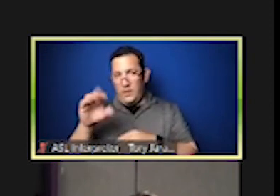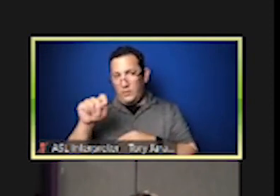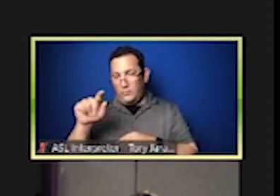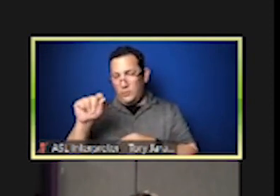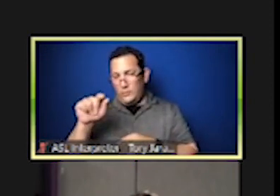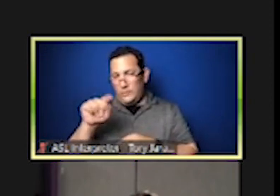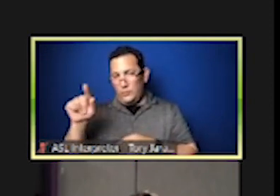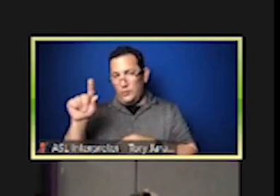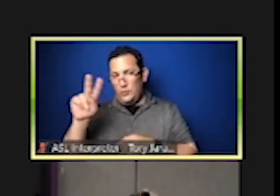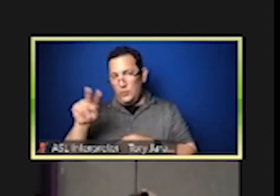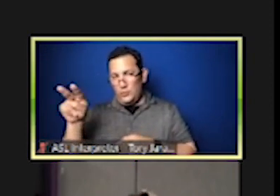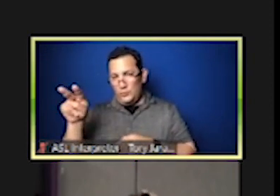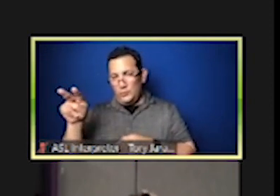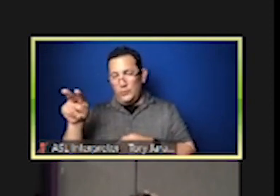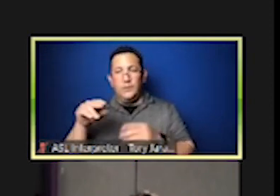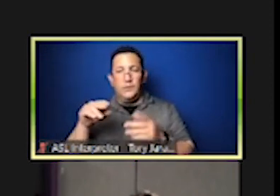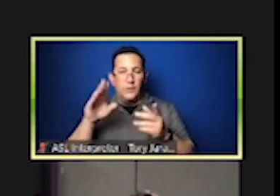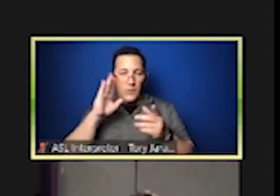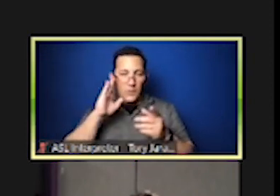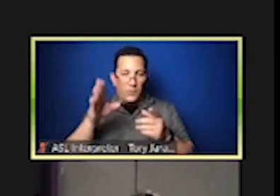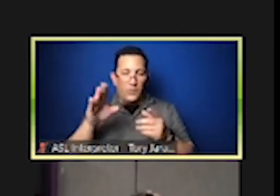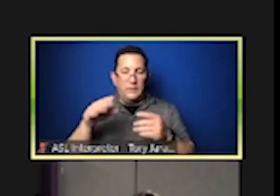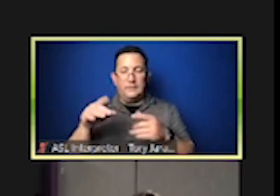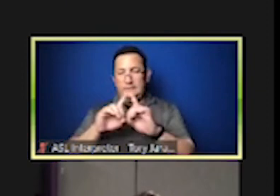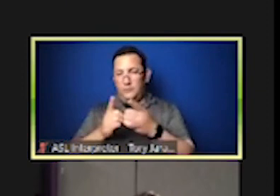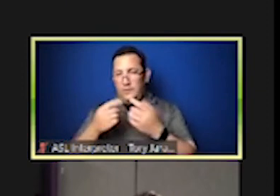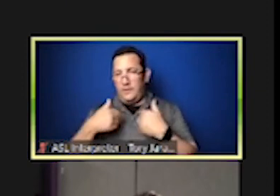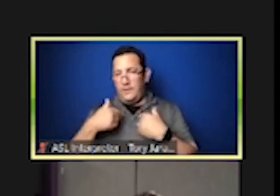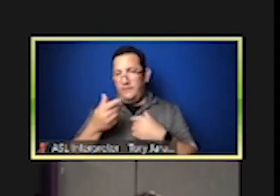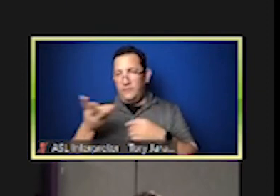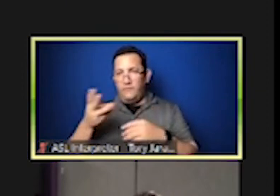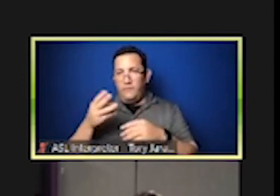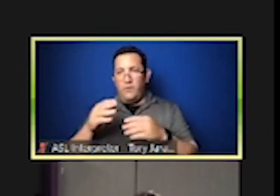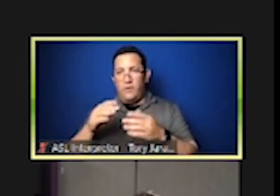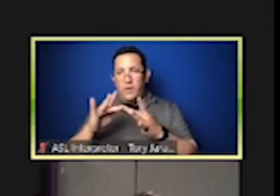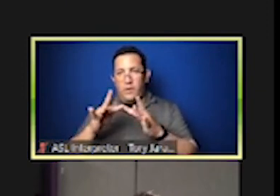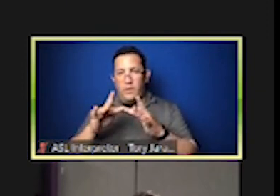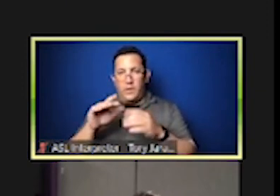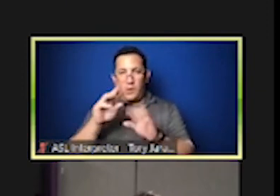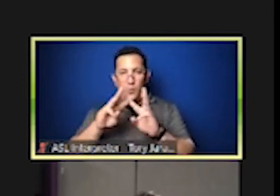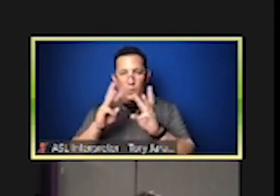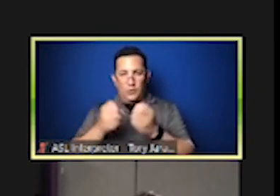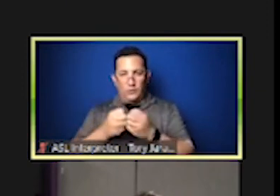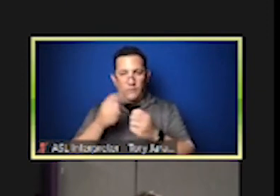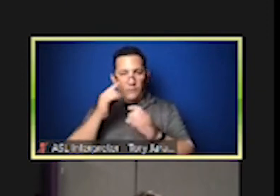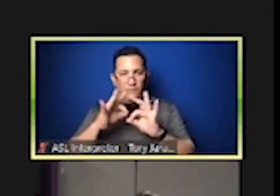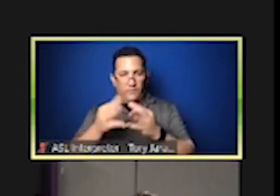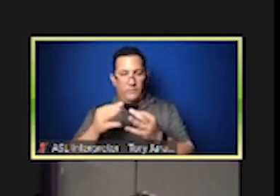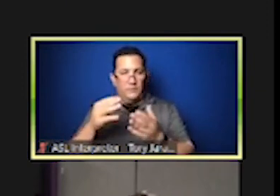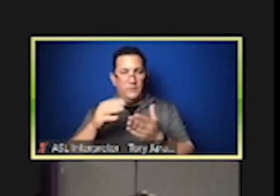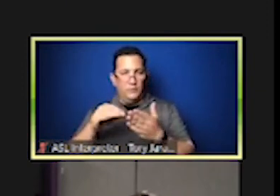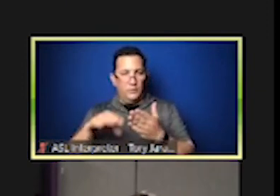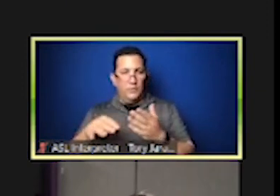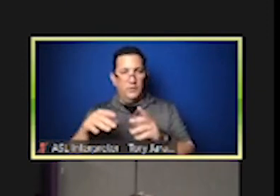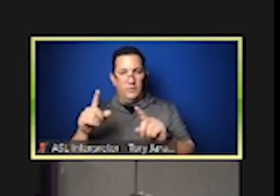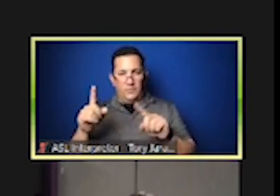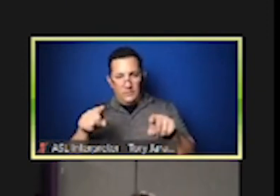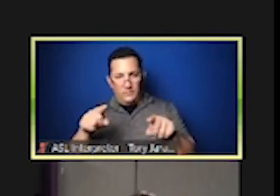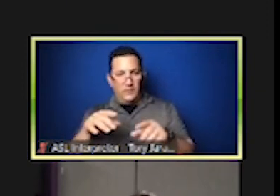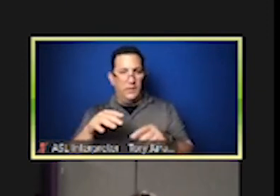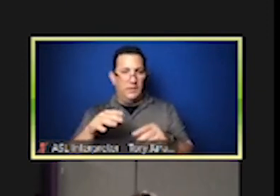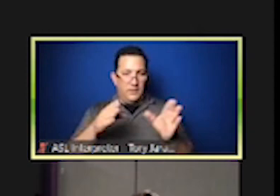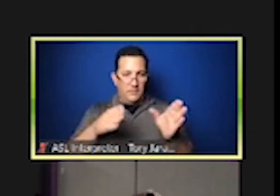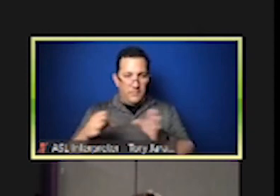20th. The district is hosting a series of online workshops for families and students to participate, explore, and plan